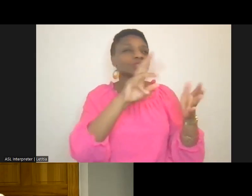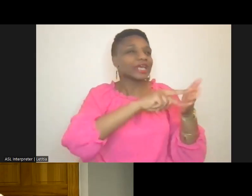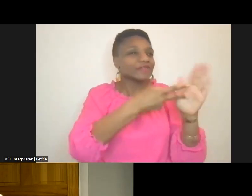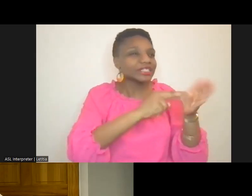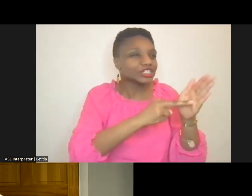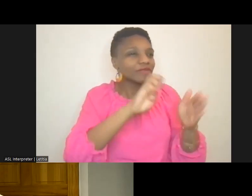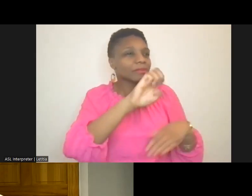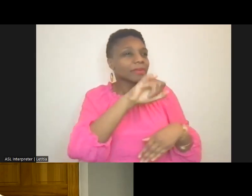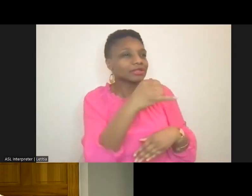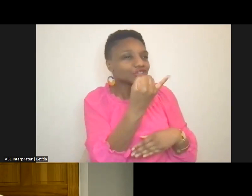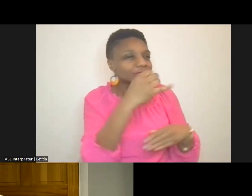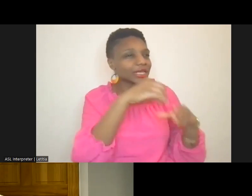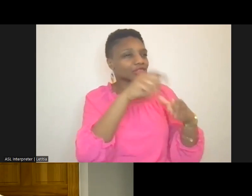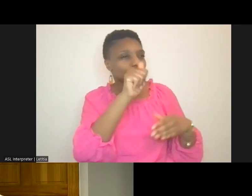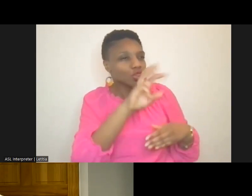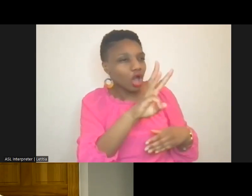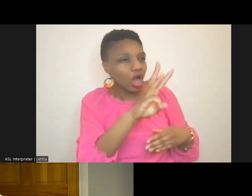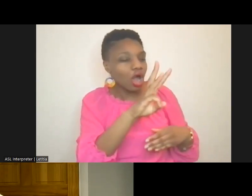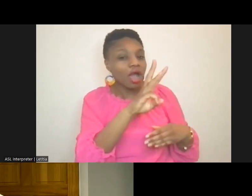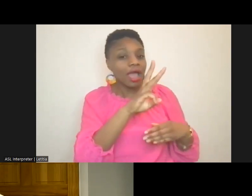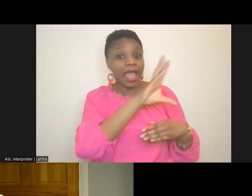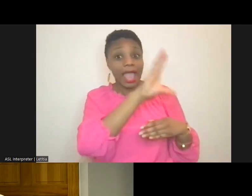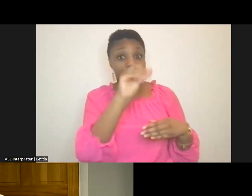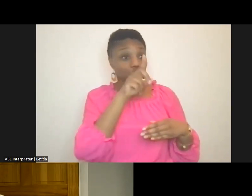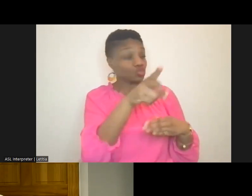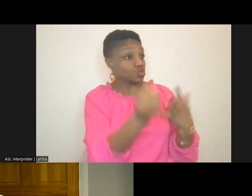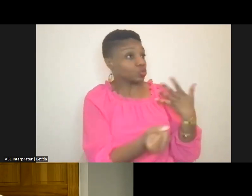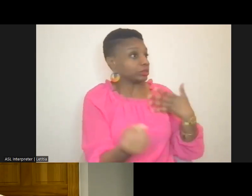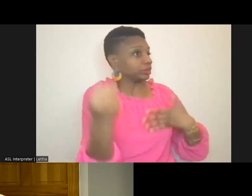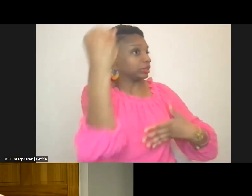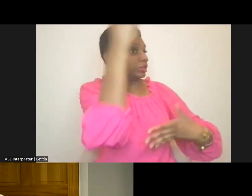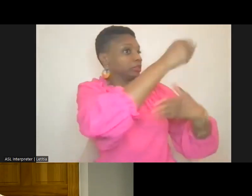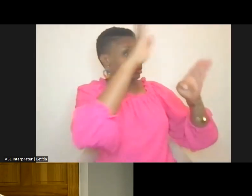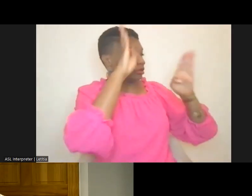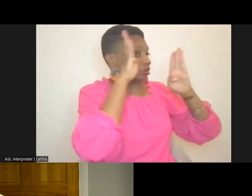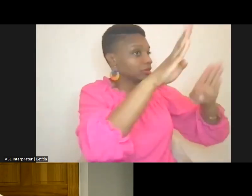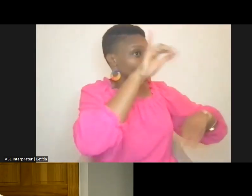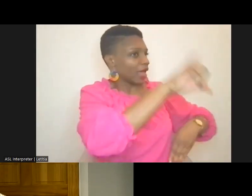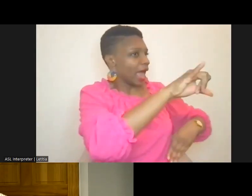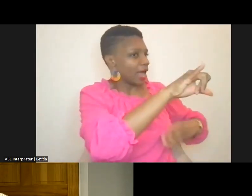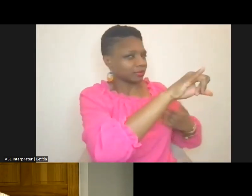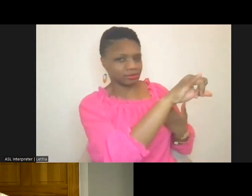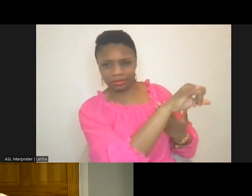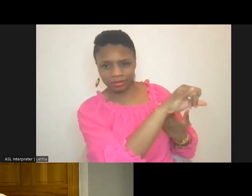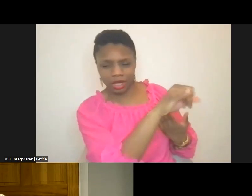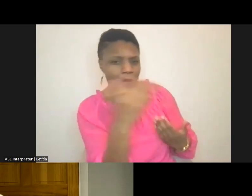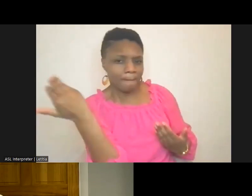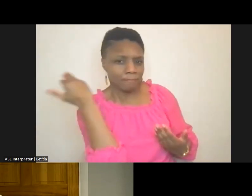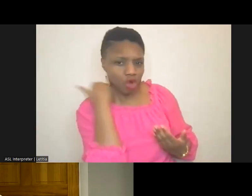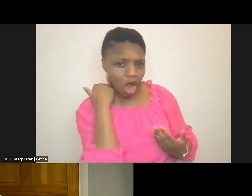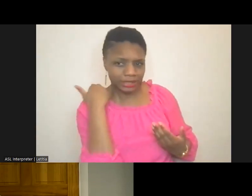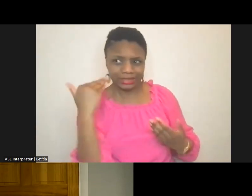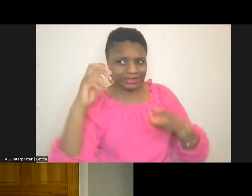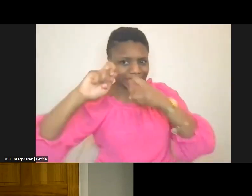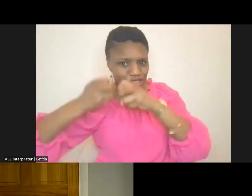defined in the law and make that the biggest charge that you have, then Brockton is never really going to get our issues